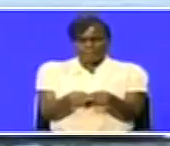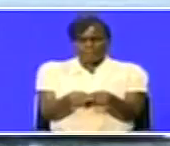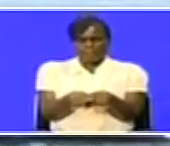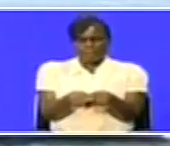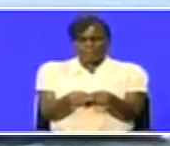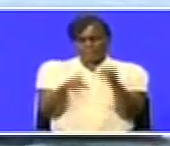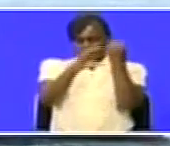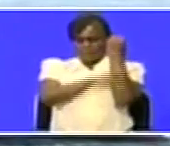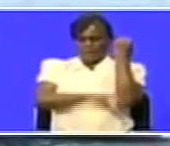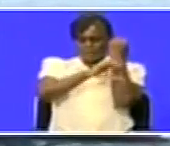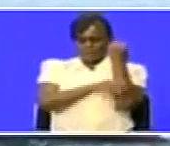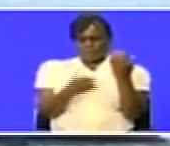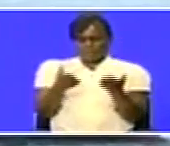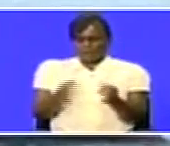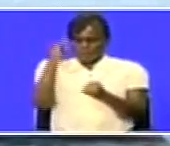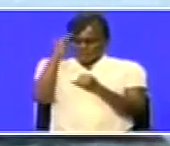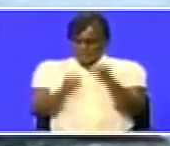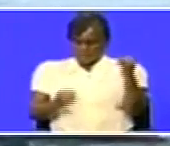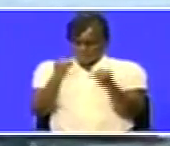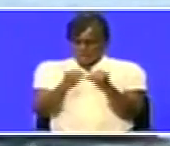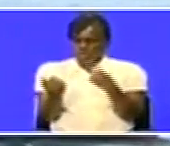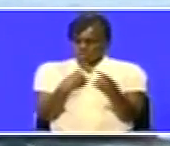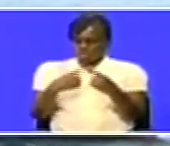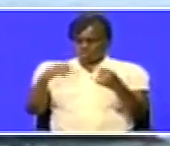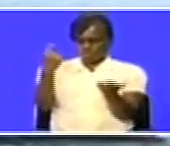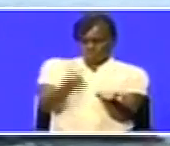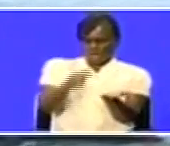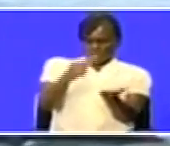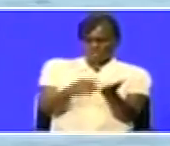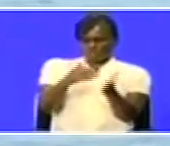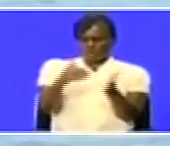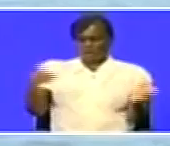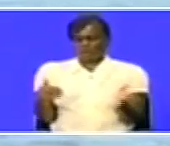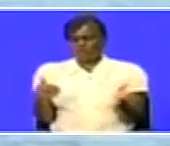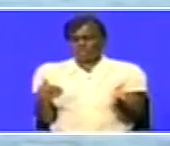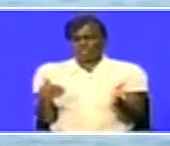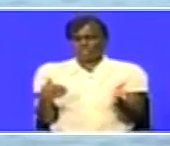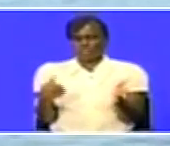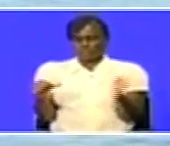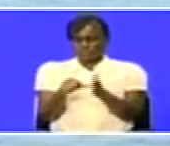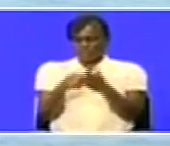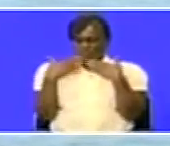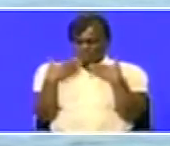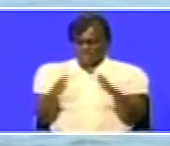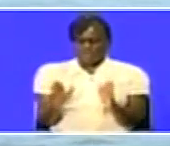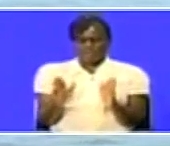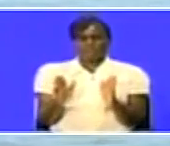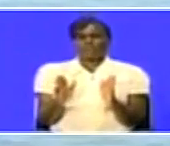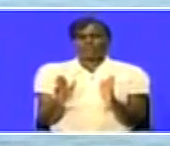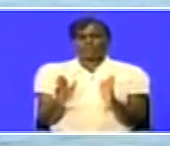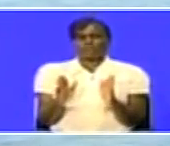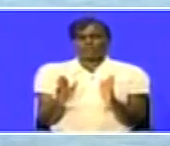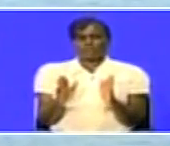forward. The country, which is in final talks with Uganda to build an oil pipeline, has also just completed the construction of one of